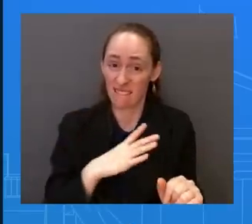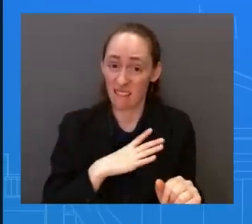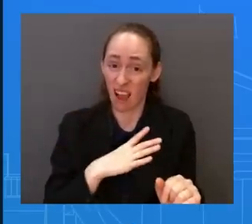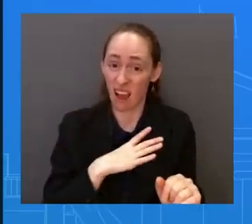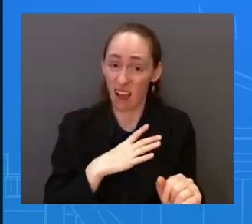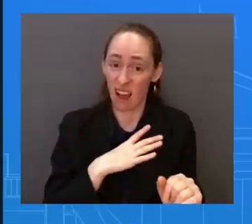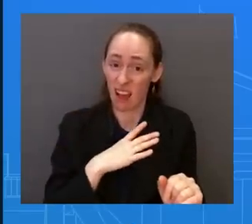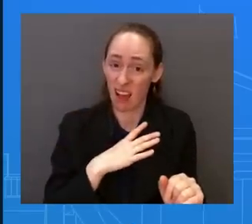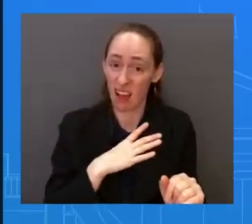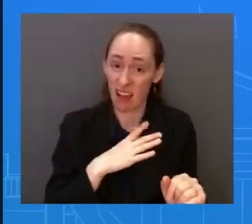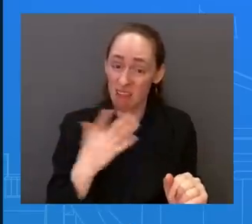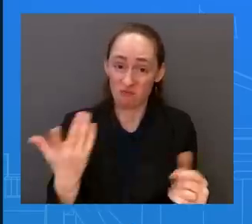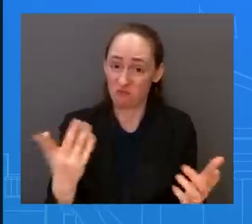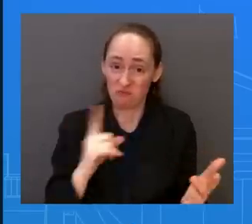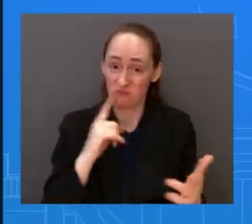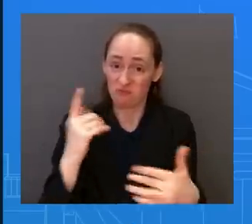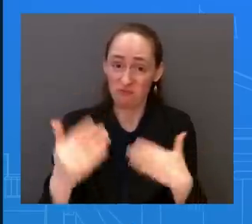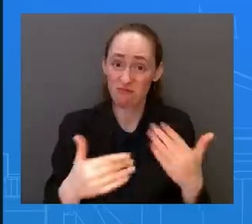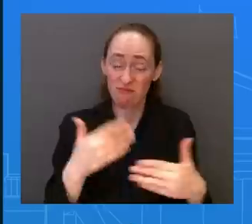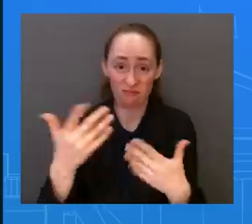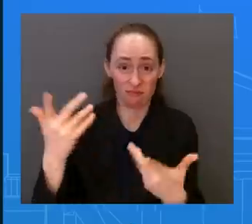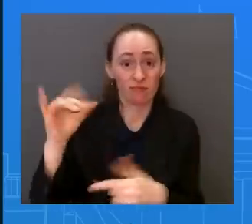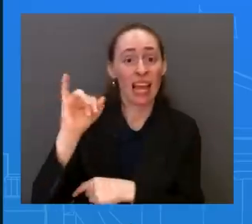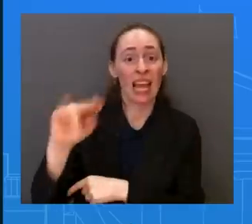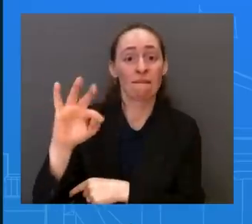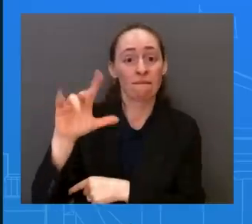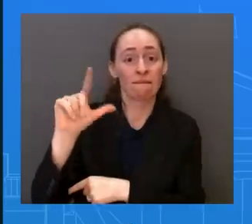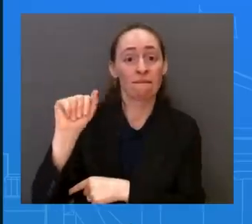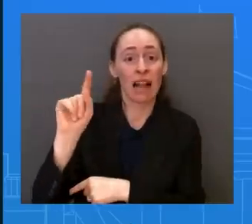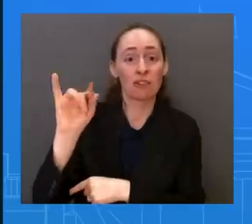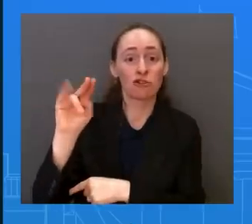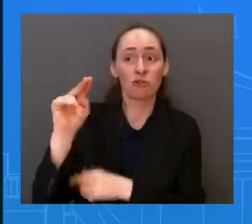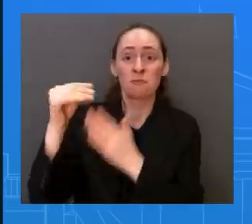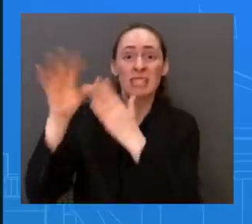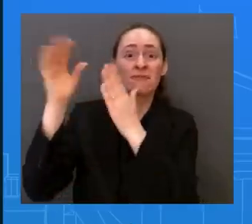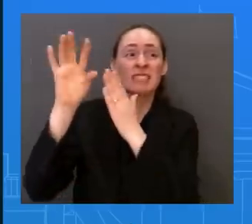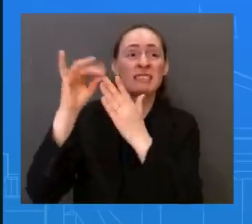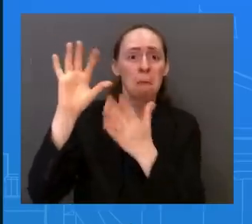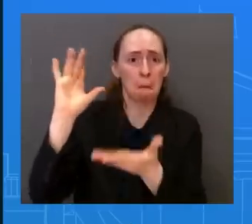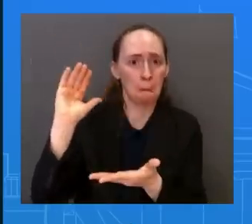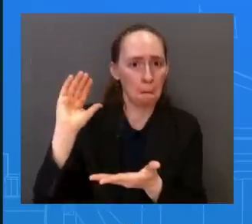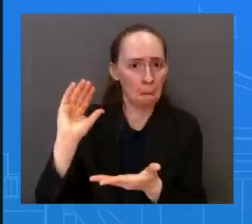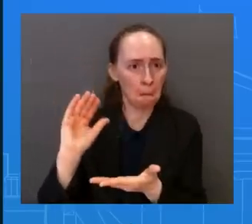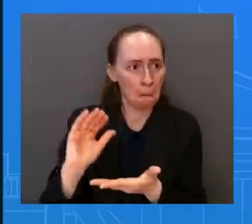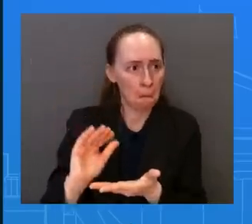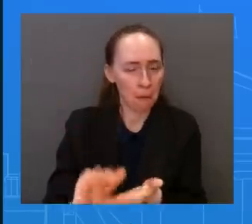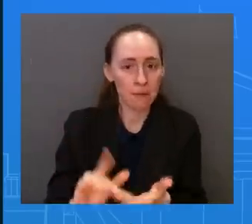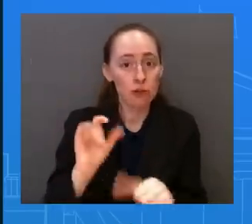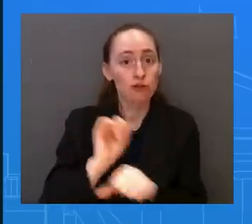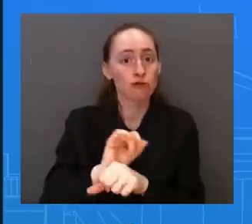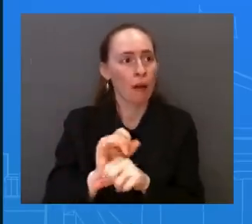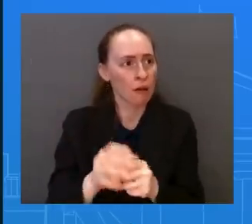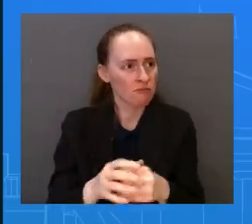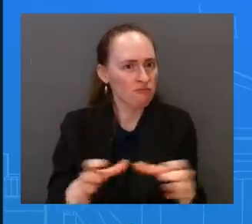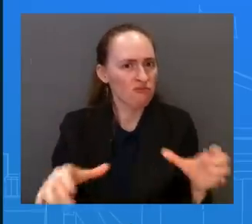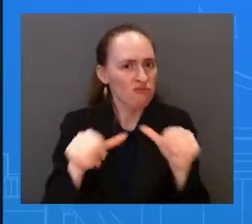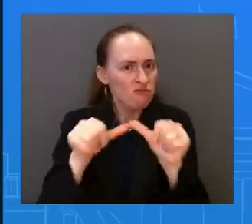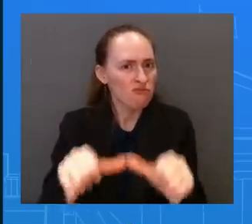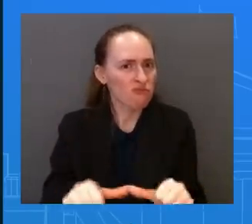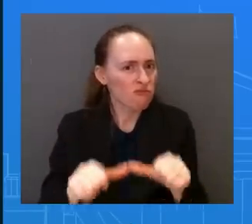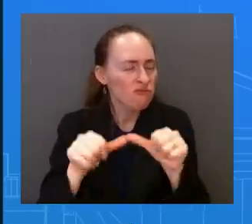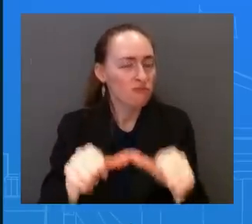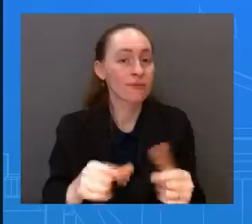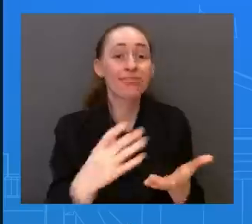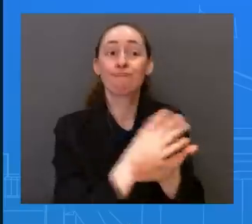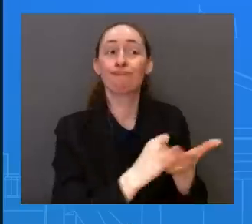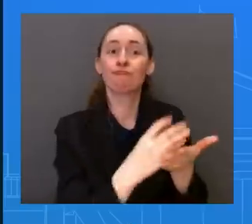seen the labor market remain resilient. We've seen real wages go. And we find ourselves today in an economy